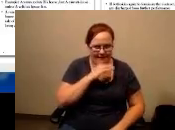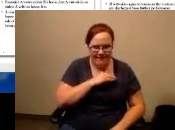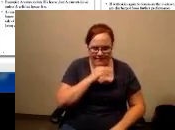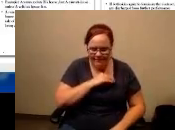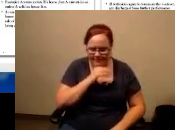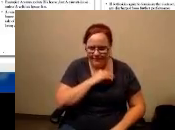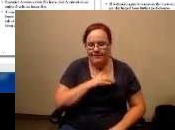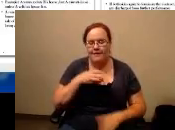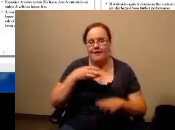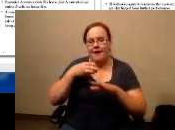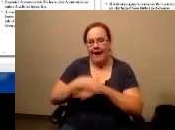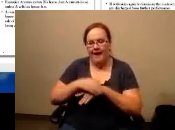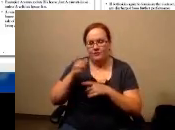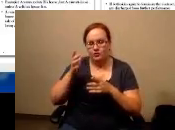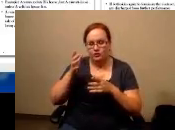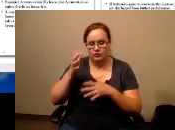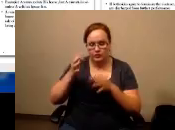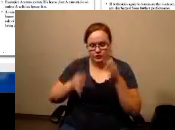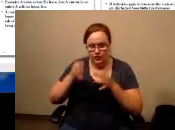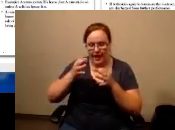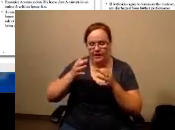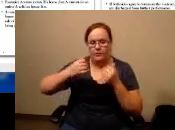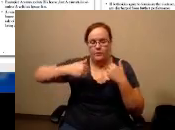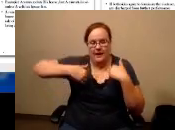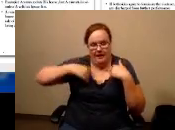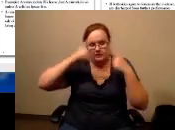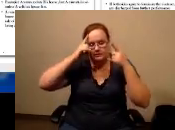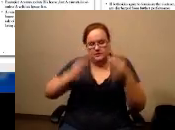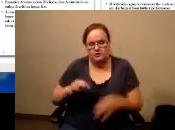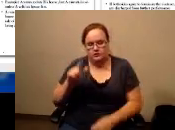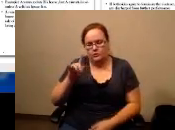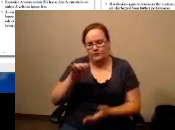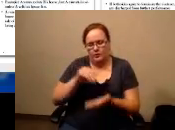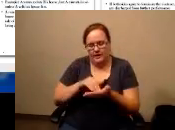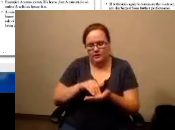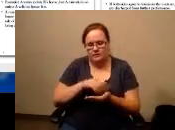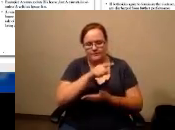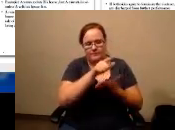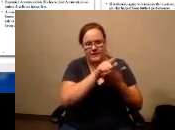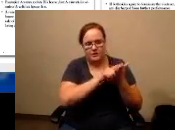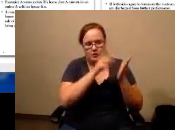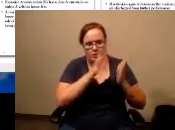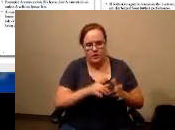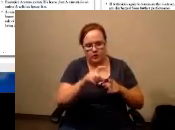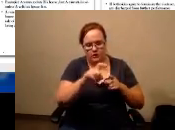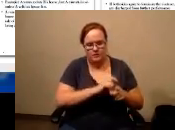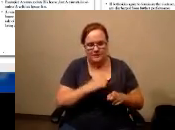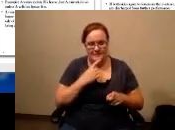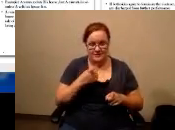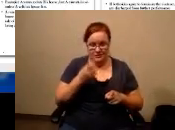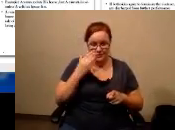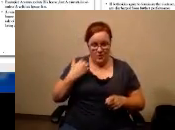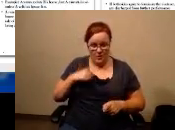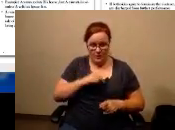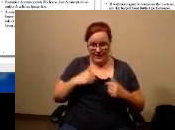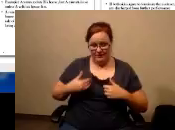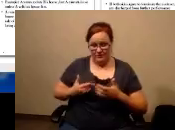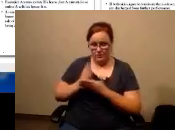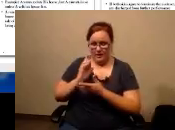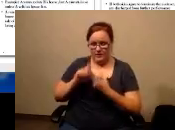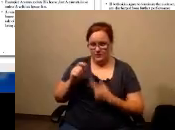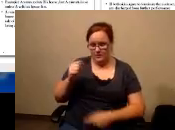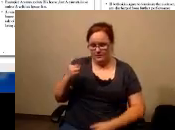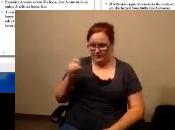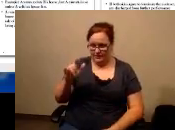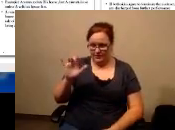the trial, after we got a verdict of $24,000, his lawyer called me up within days and said, we have a right to appeal, and that would drag out